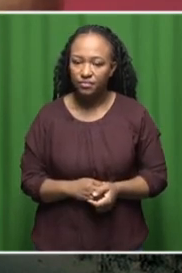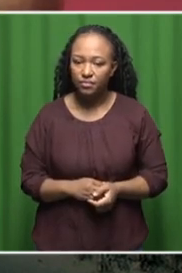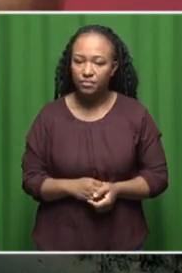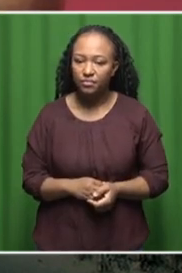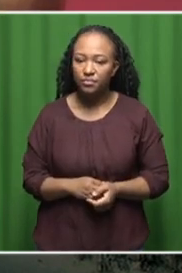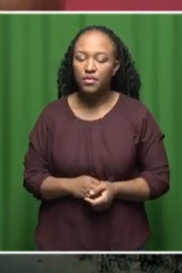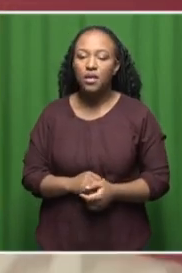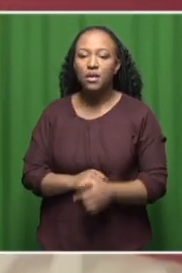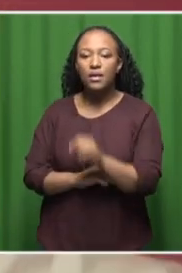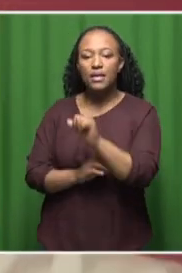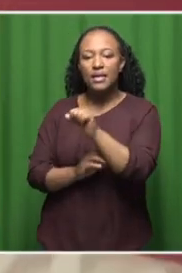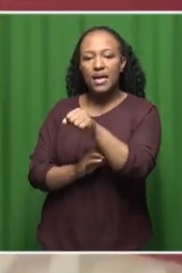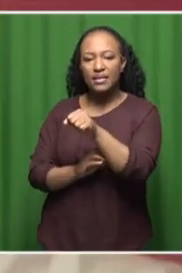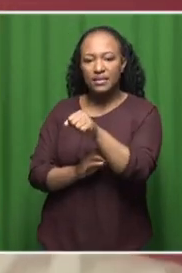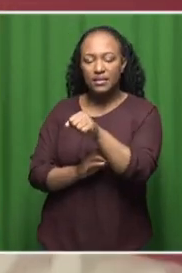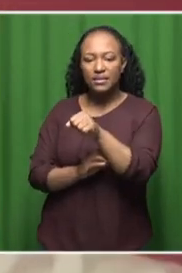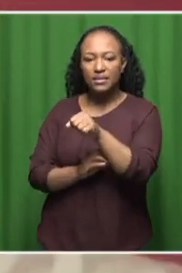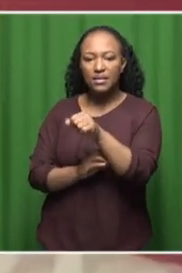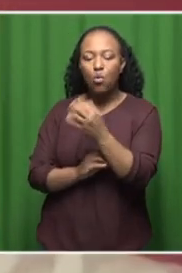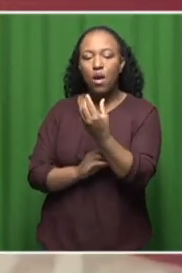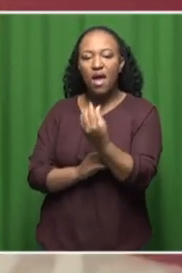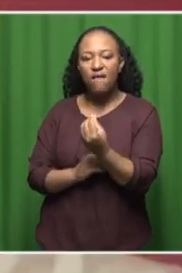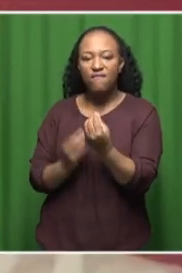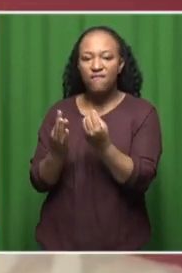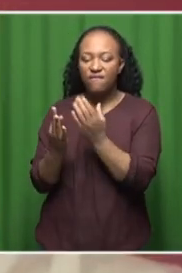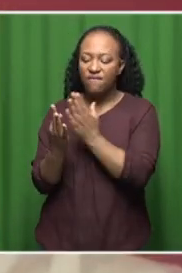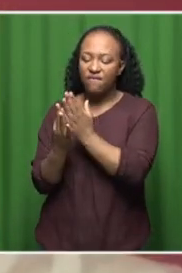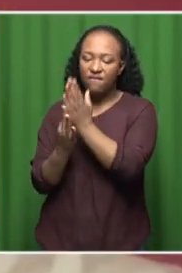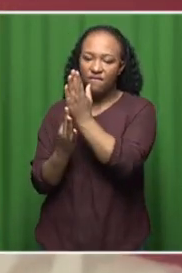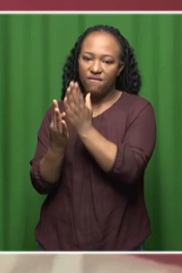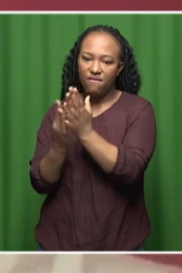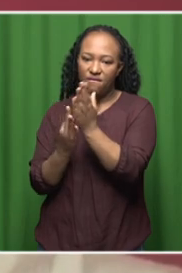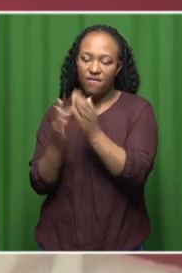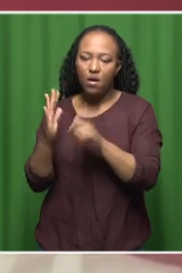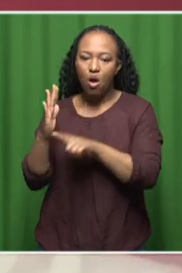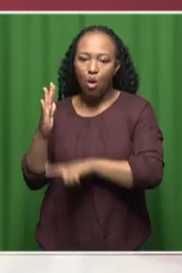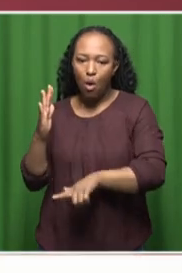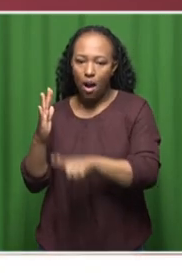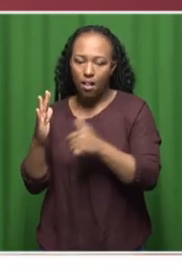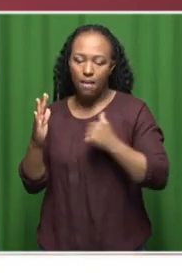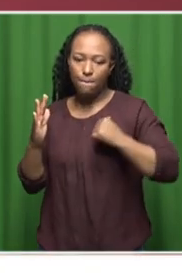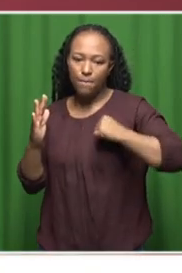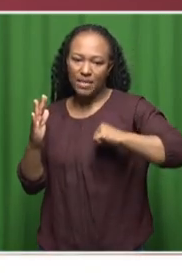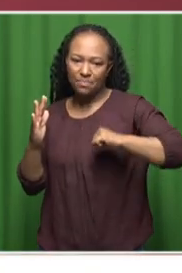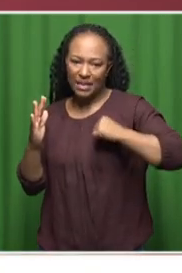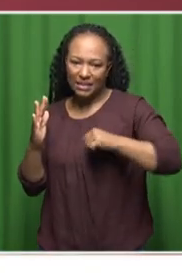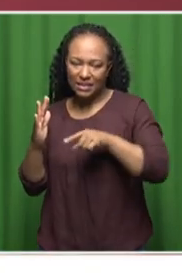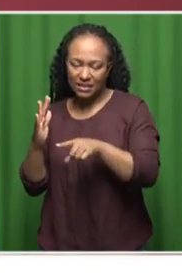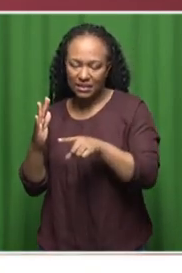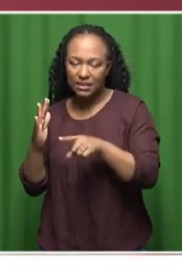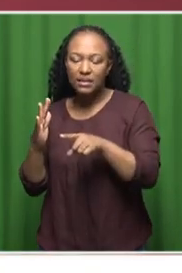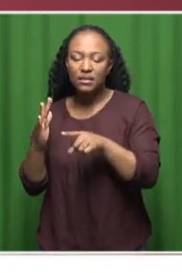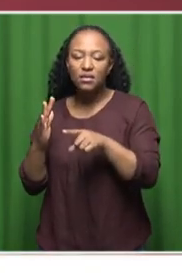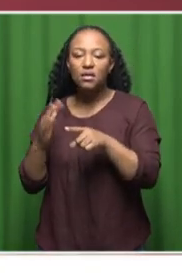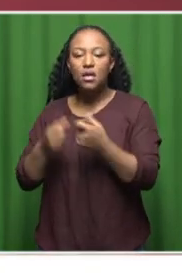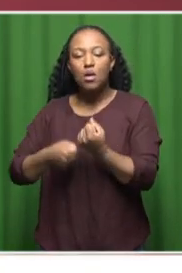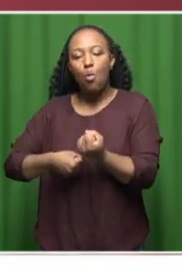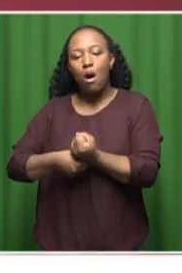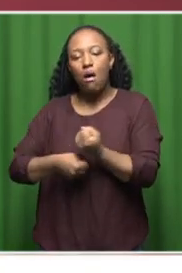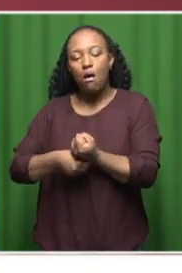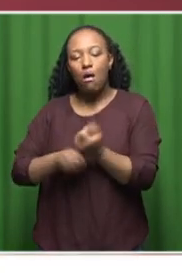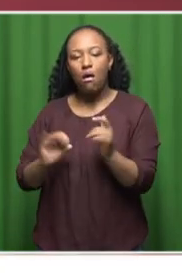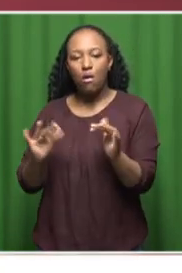Yes, Leanne, we have three types of municipalities: a local municipality, which operates and